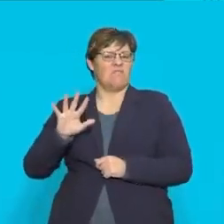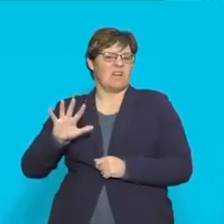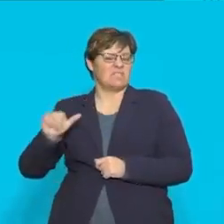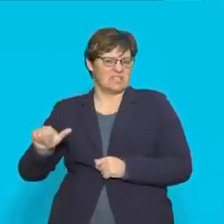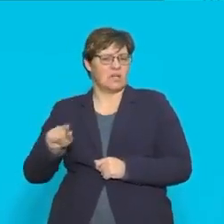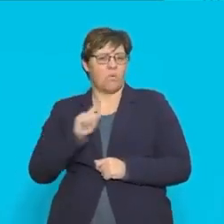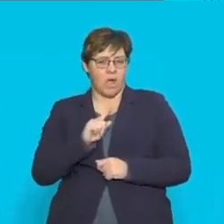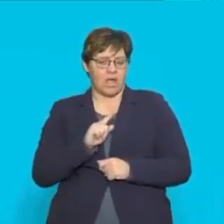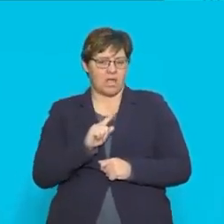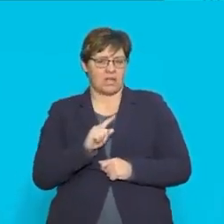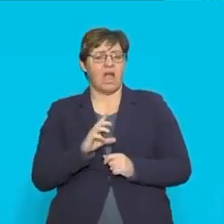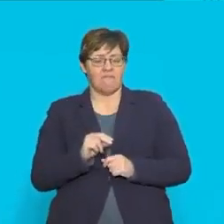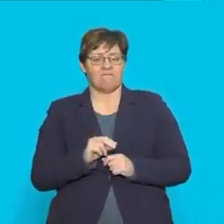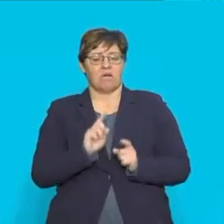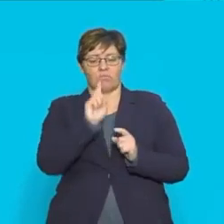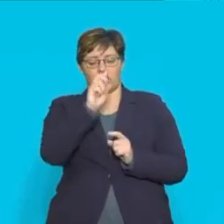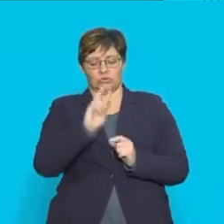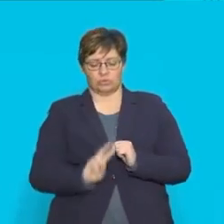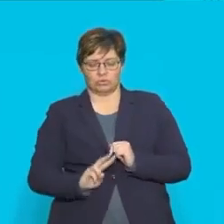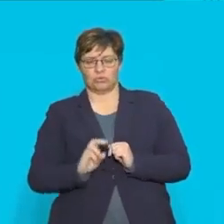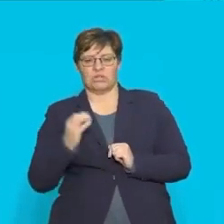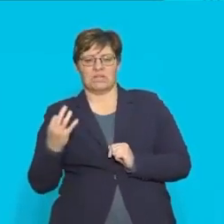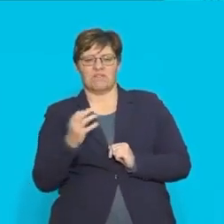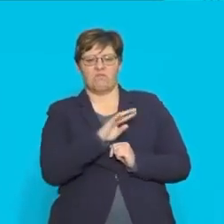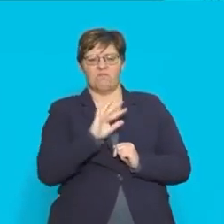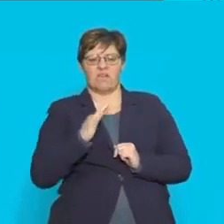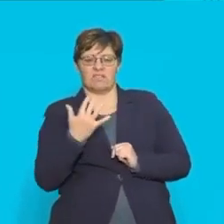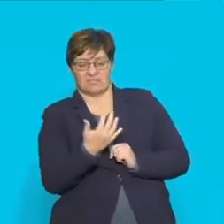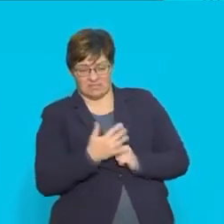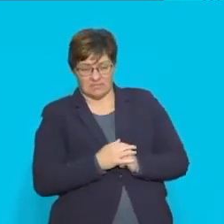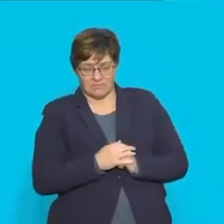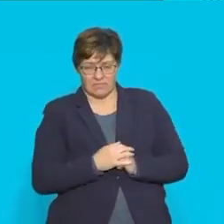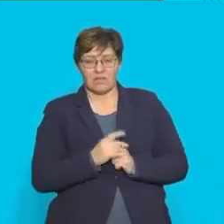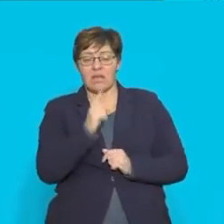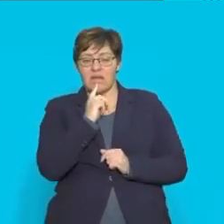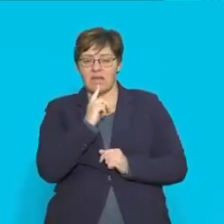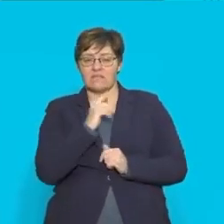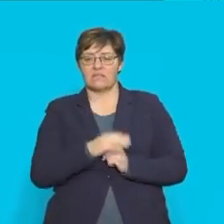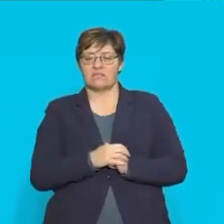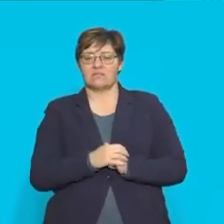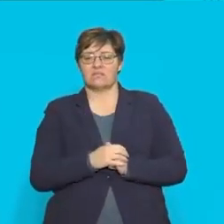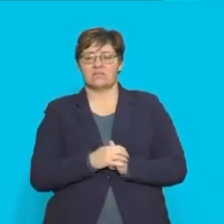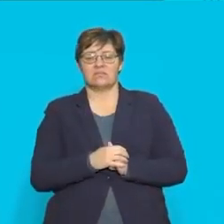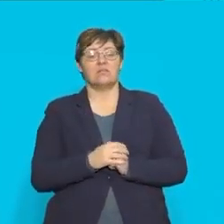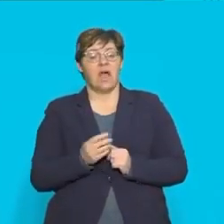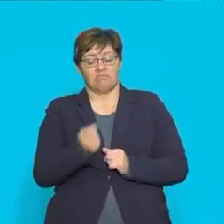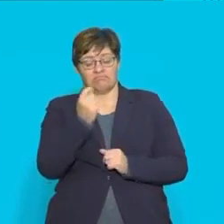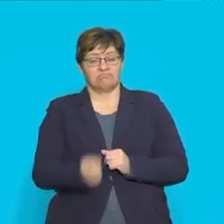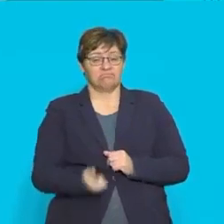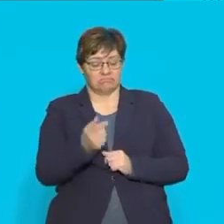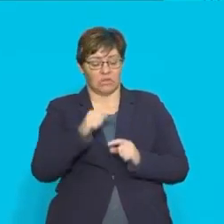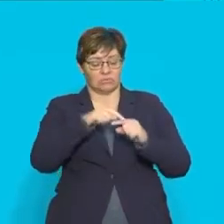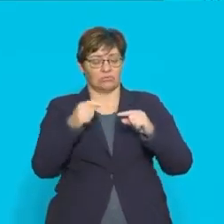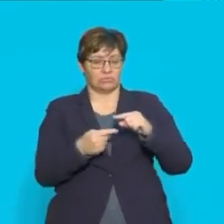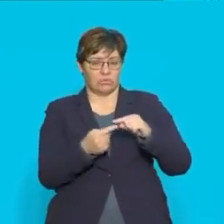2, 3, 4, 5, 6. Okay, if a die has 1 to 6, if I have a fair coin, my sample space will be